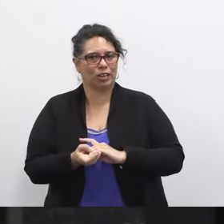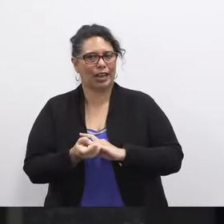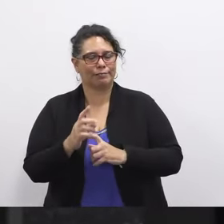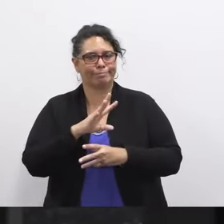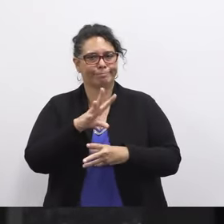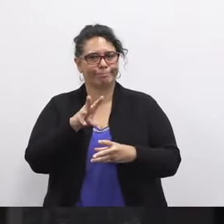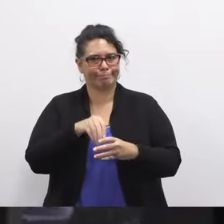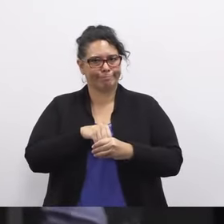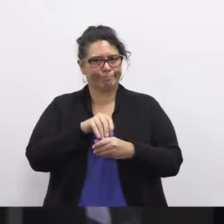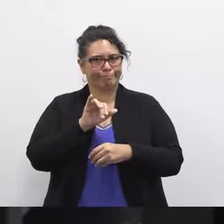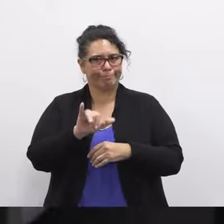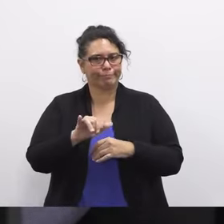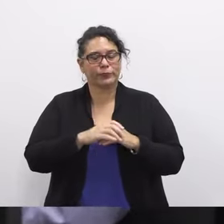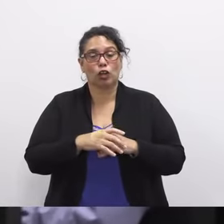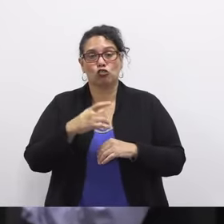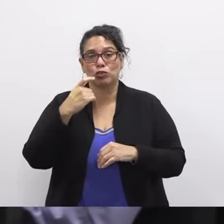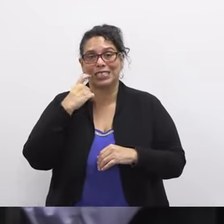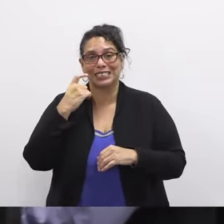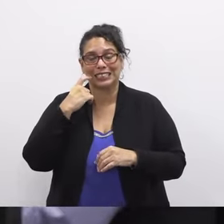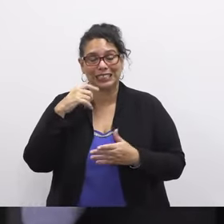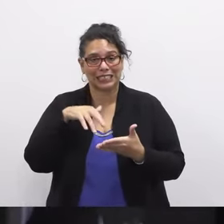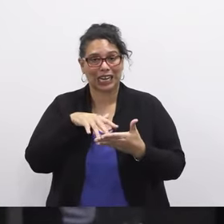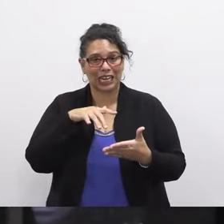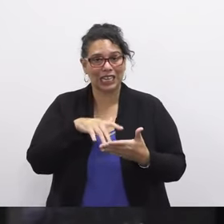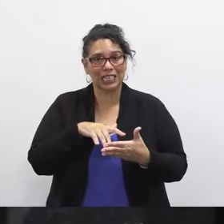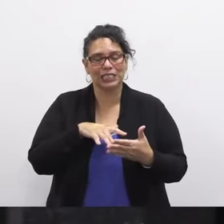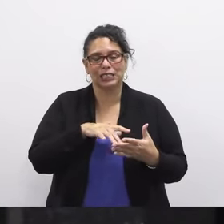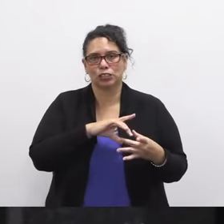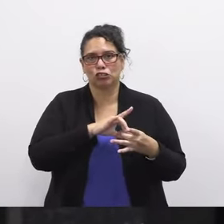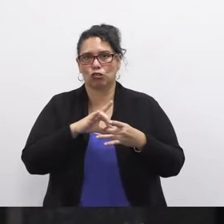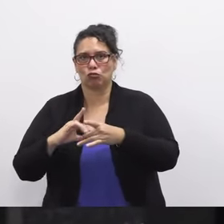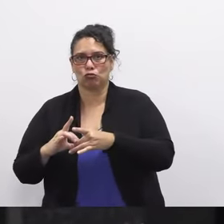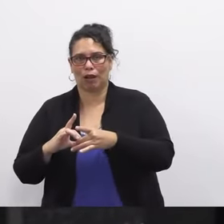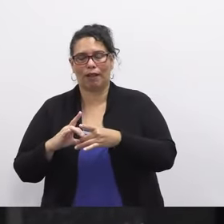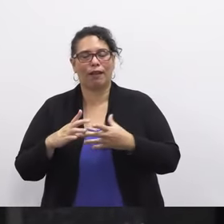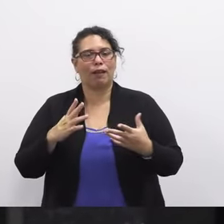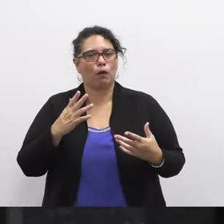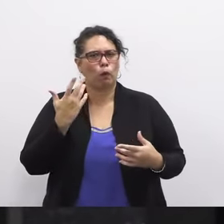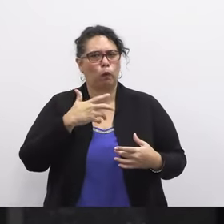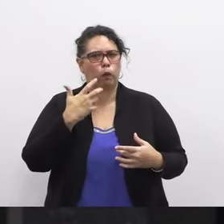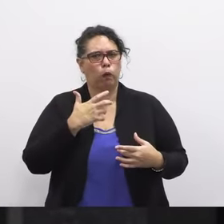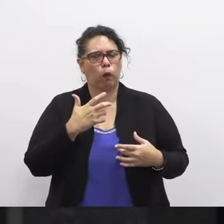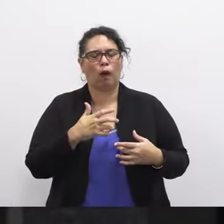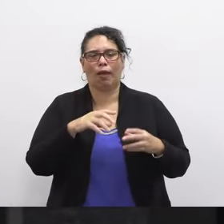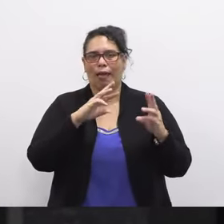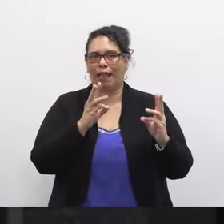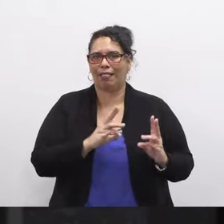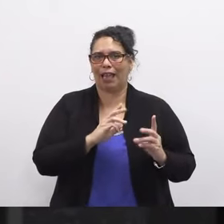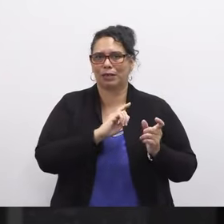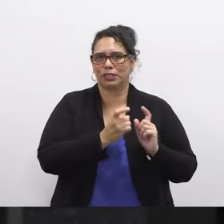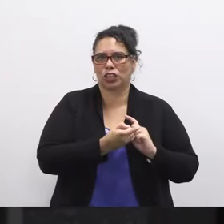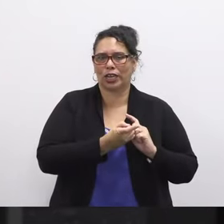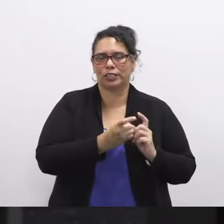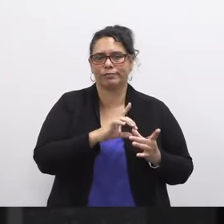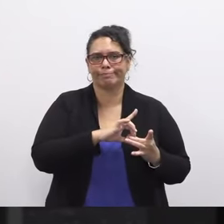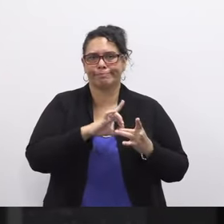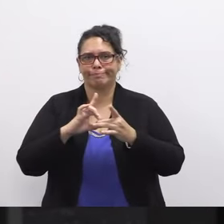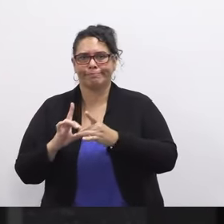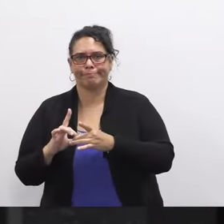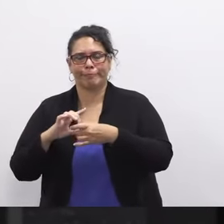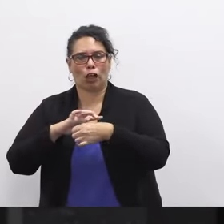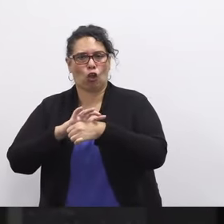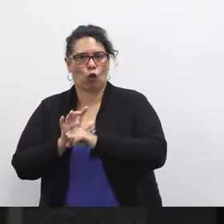world. Recently, studies have shown directly linked impacts from climate change to COVID-19 deaths. With